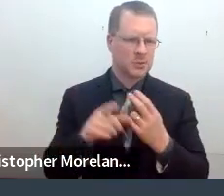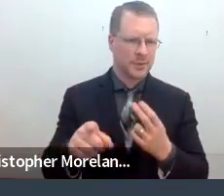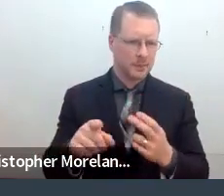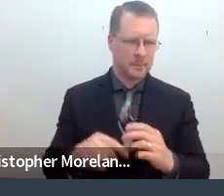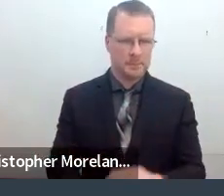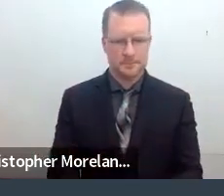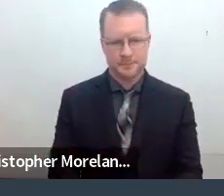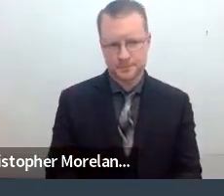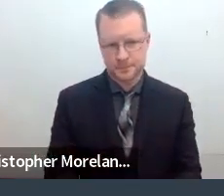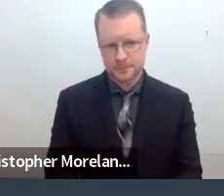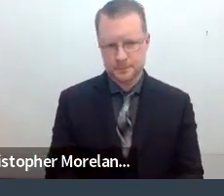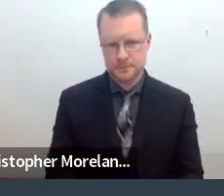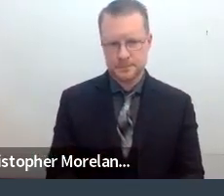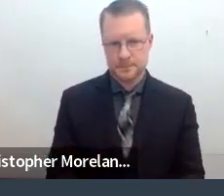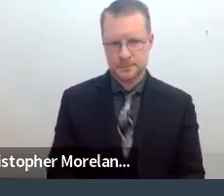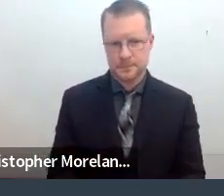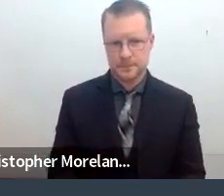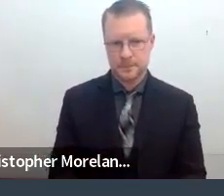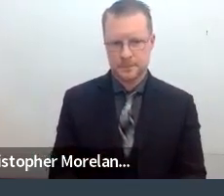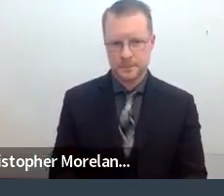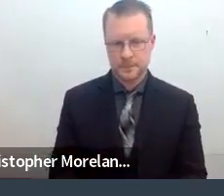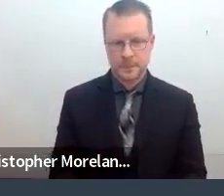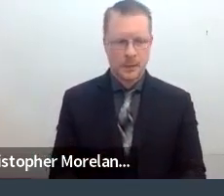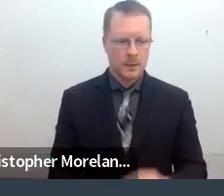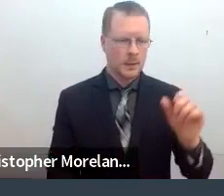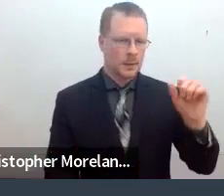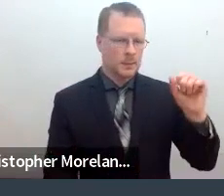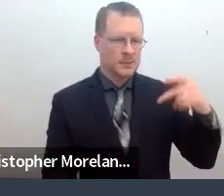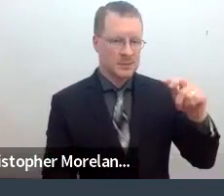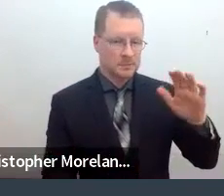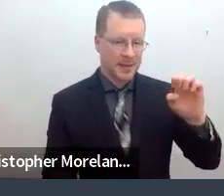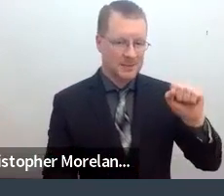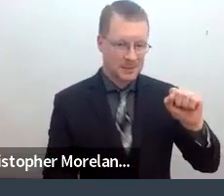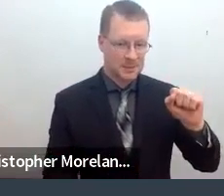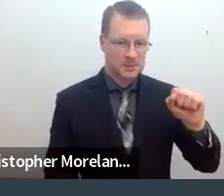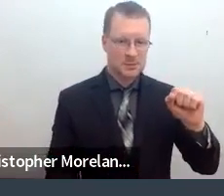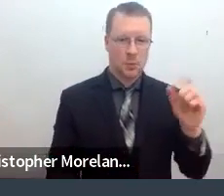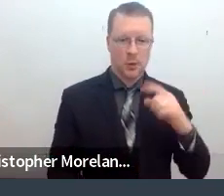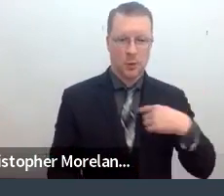in mind, but now the general public takes advantage of closed captions.